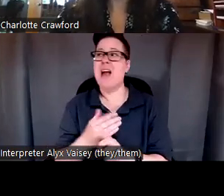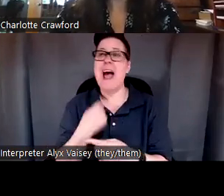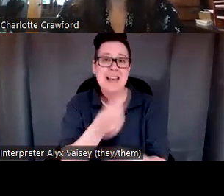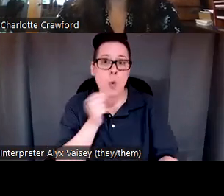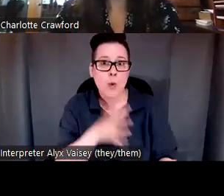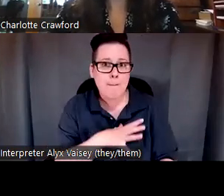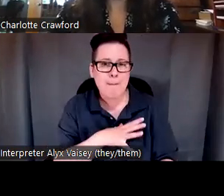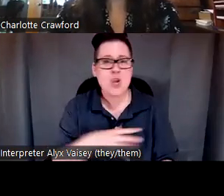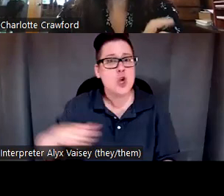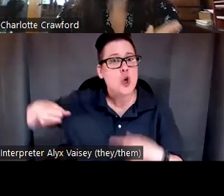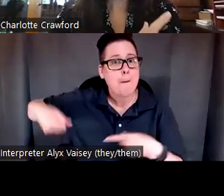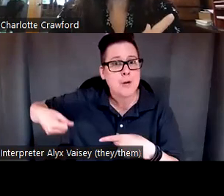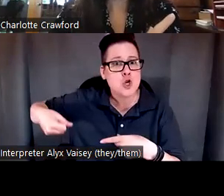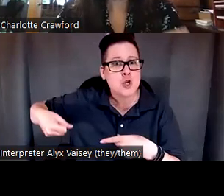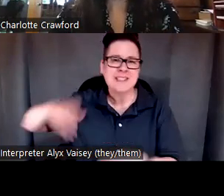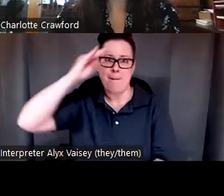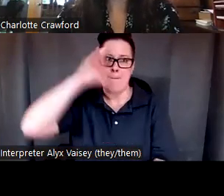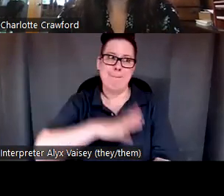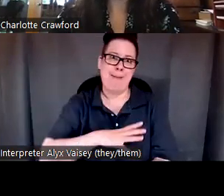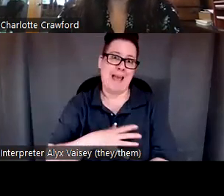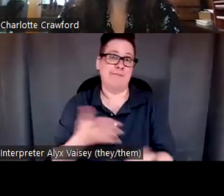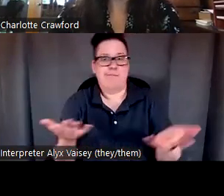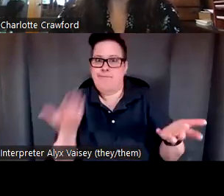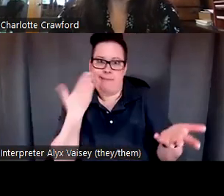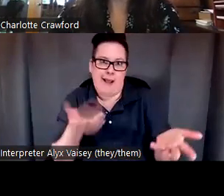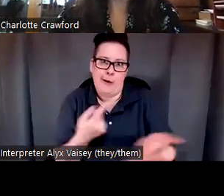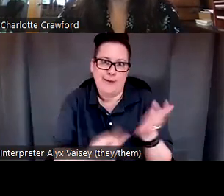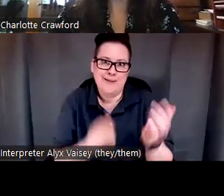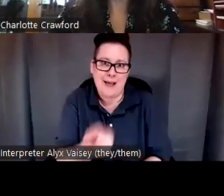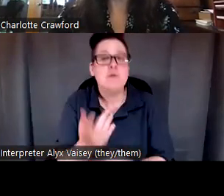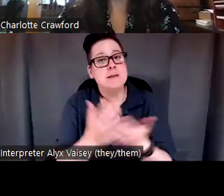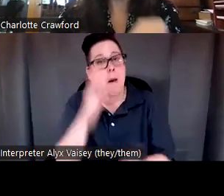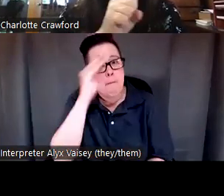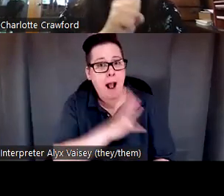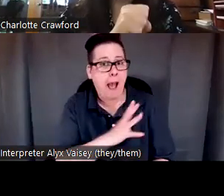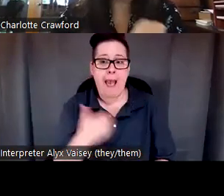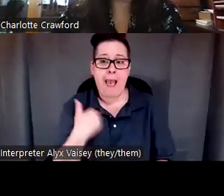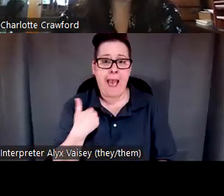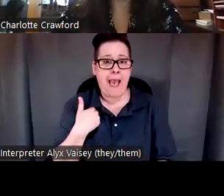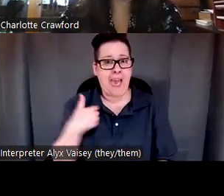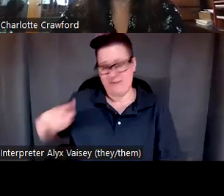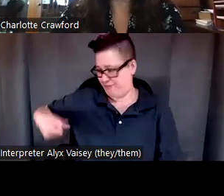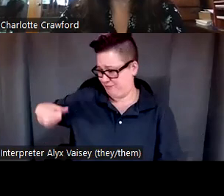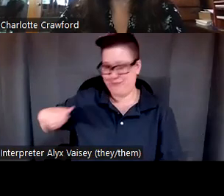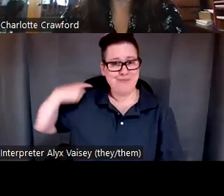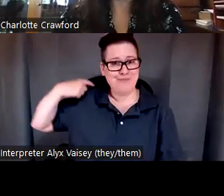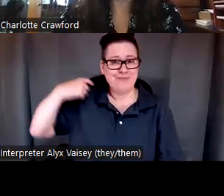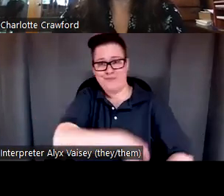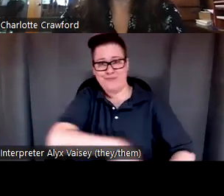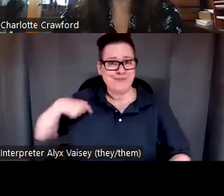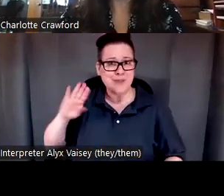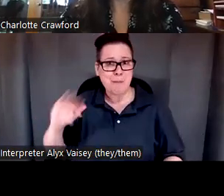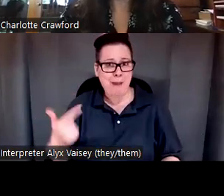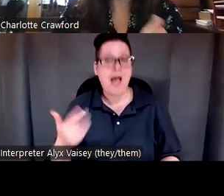purse. Men, I don't know what to tell you. I have guys that have little bag type things. The law enforcement, they have